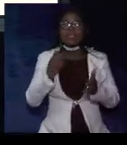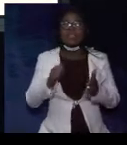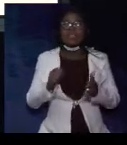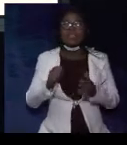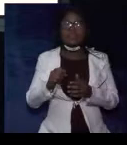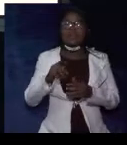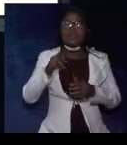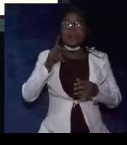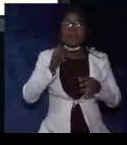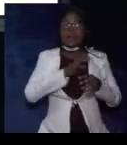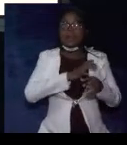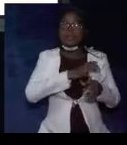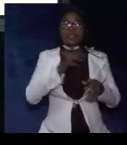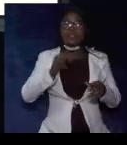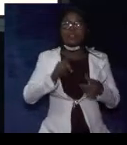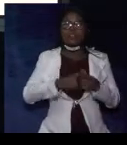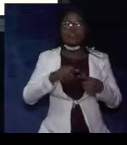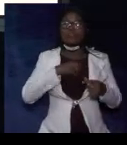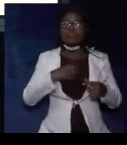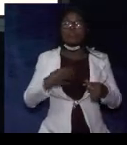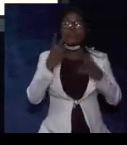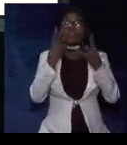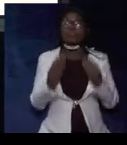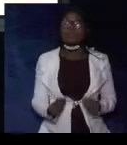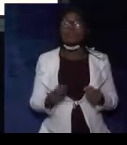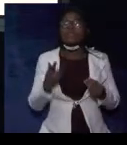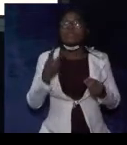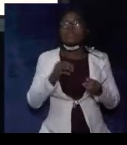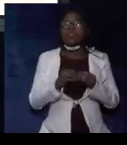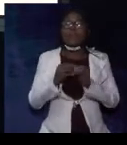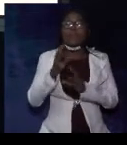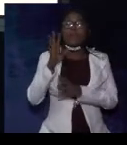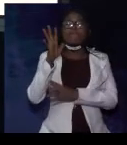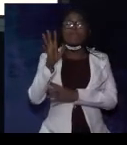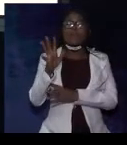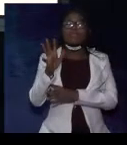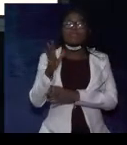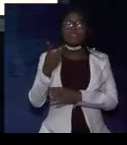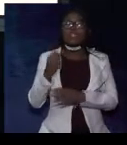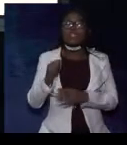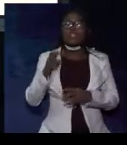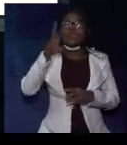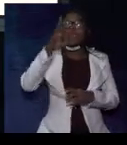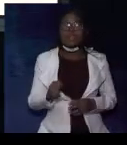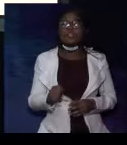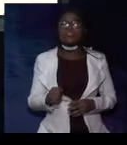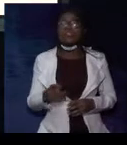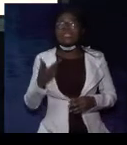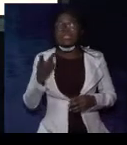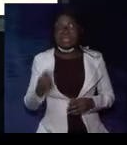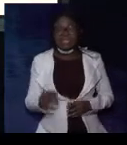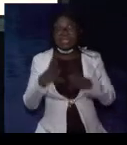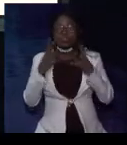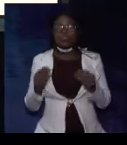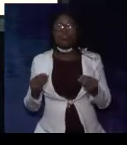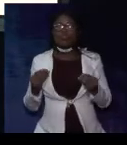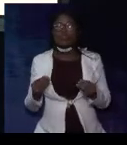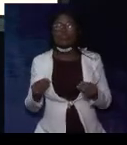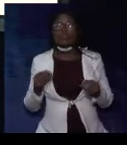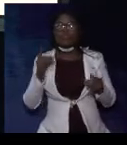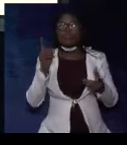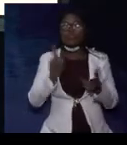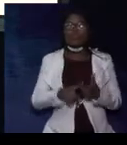solve. And lastly, the resolution. The resolution. The solution to the